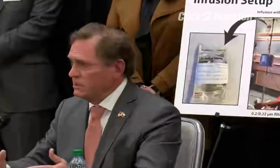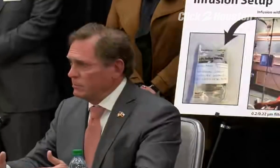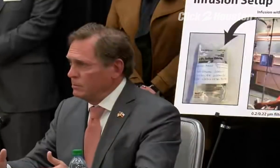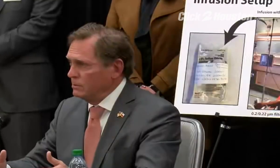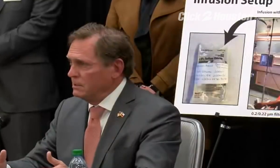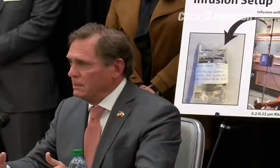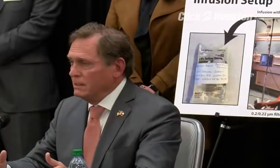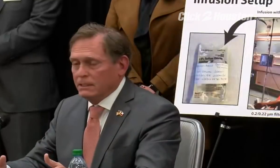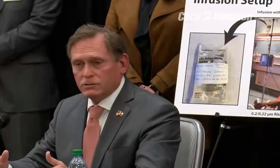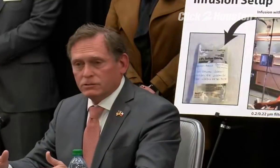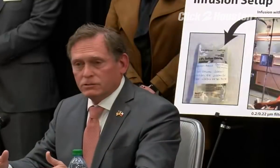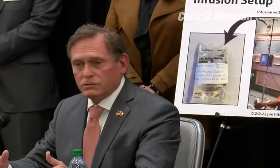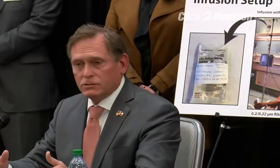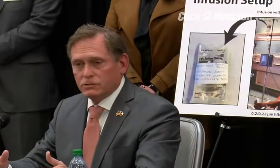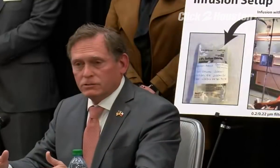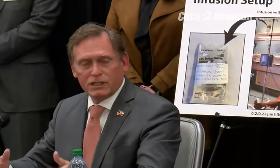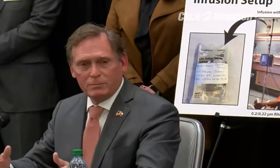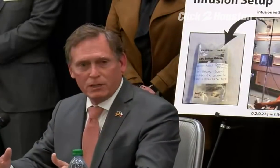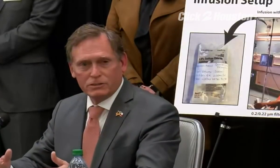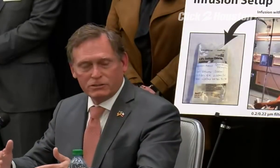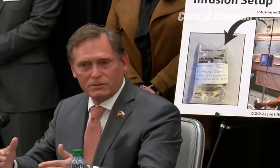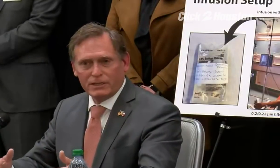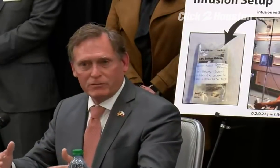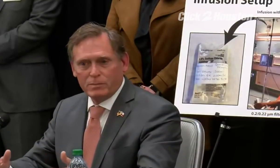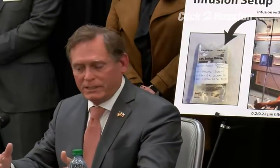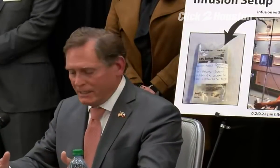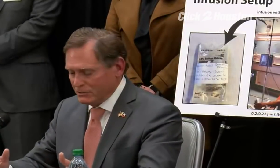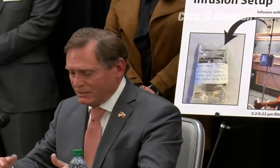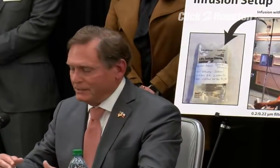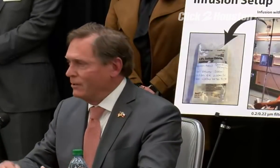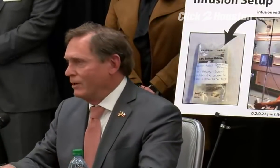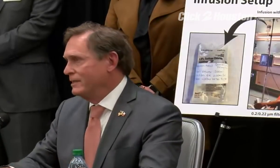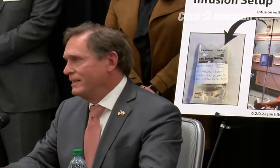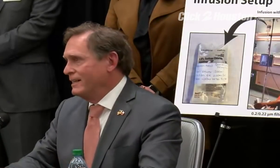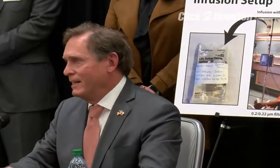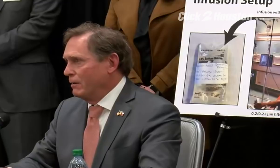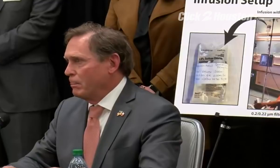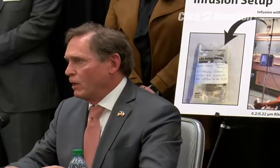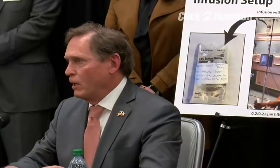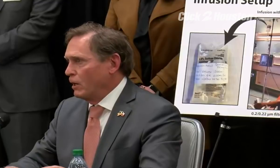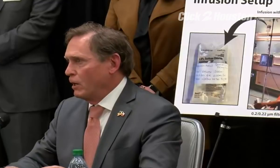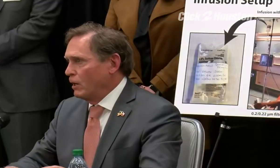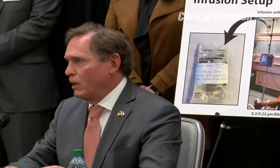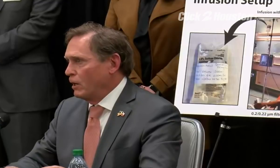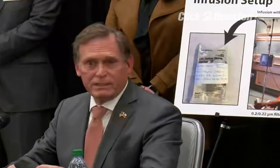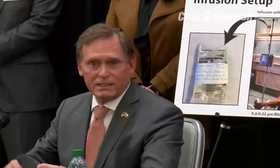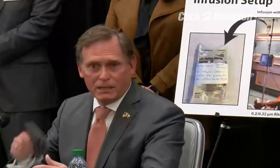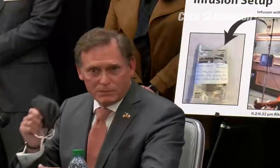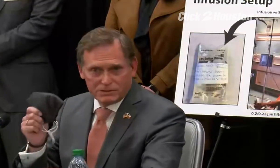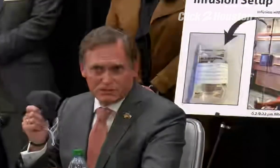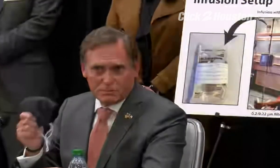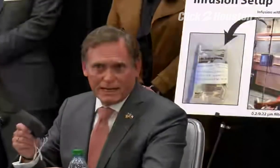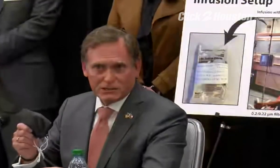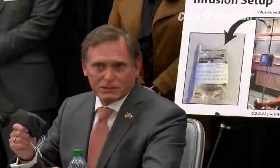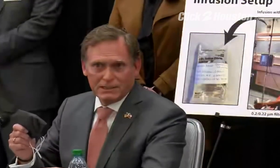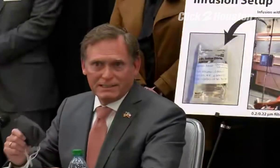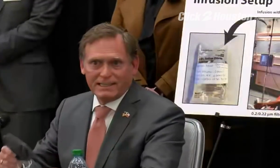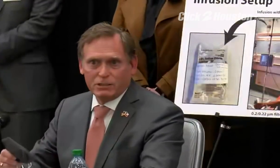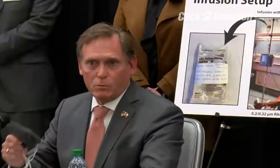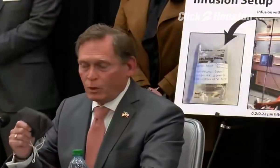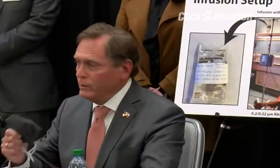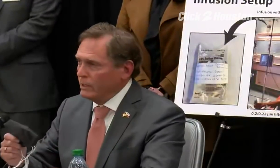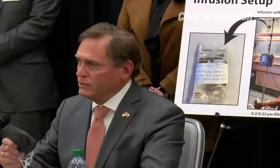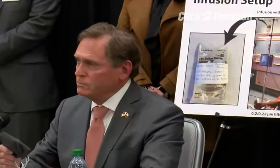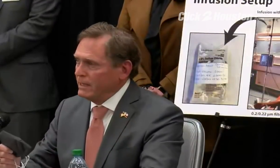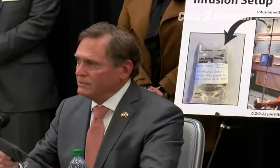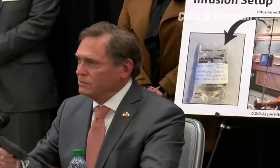still susceptible. And so I'll end on the same note that you've heard everybody else end on. Our vaccine, in the meantime, is this mask. And